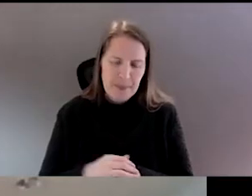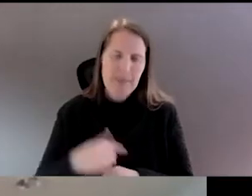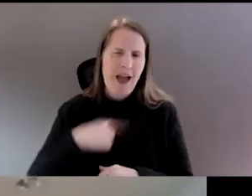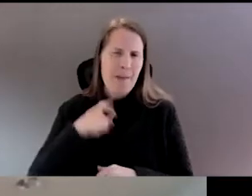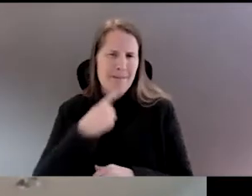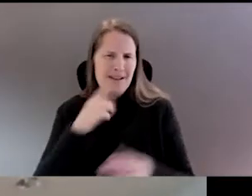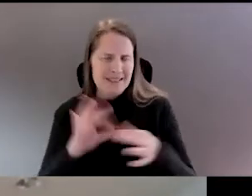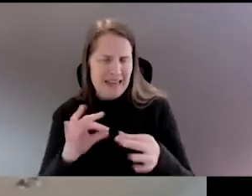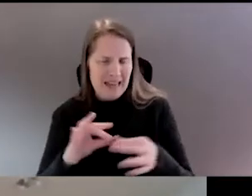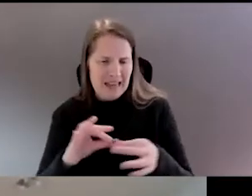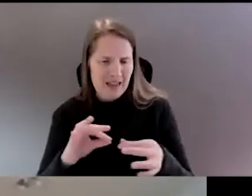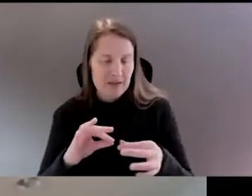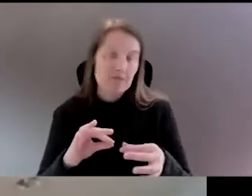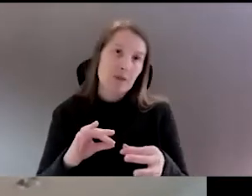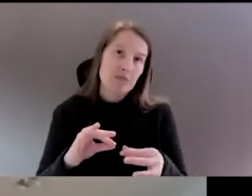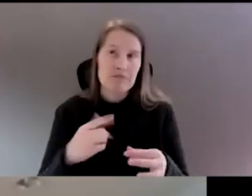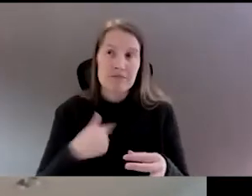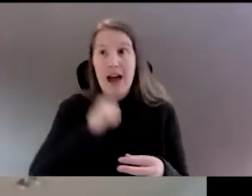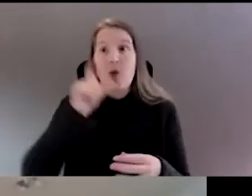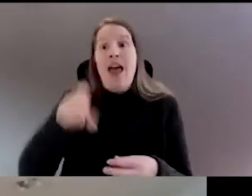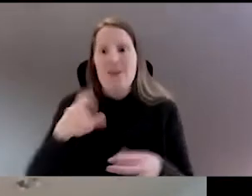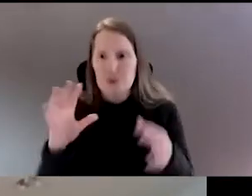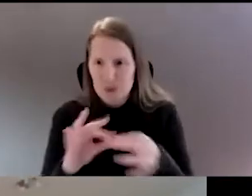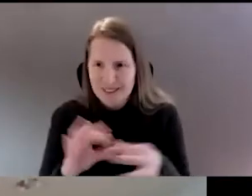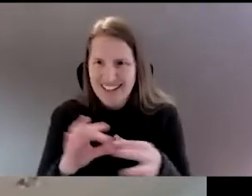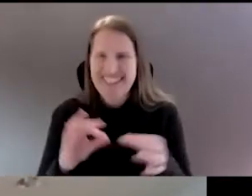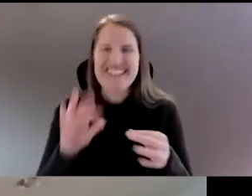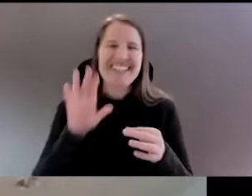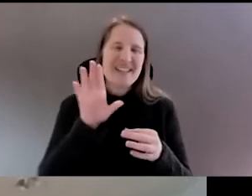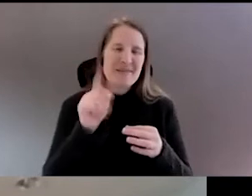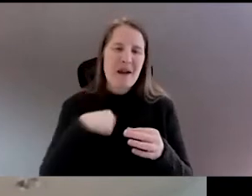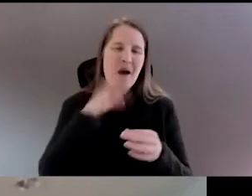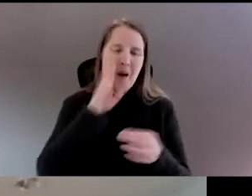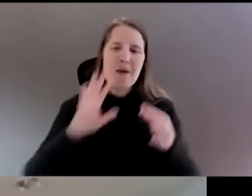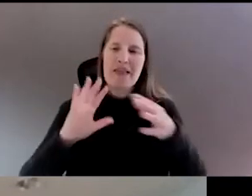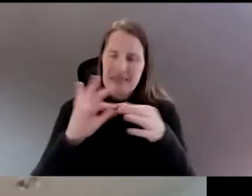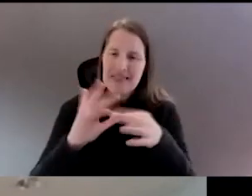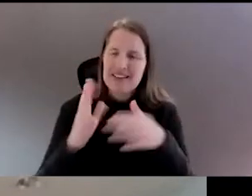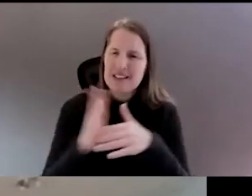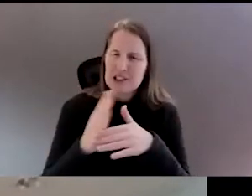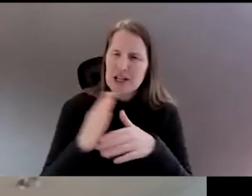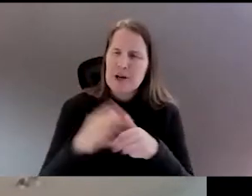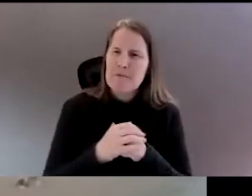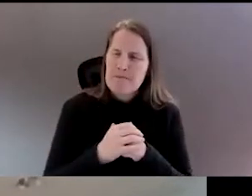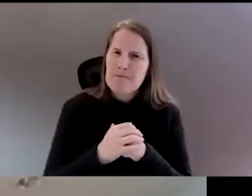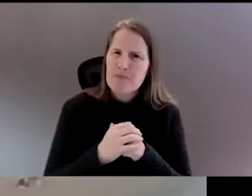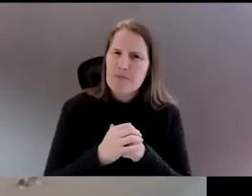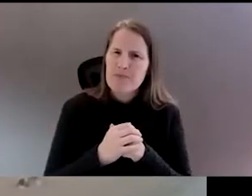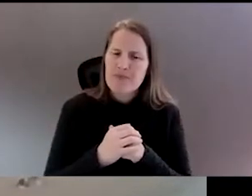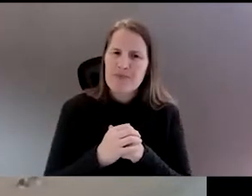don't have to make an observation, but making an observation really about how you